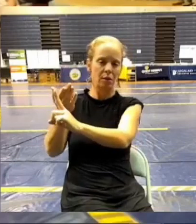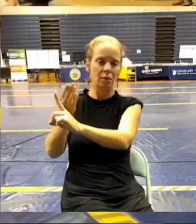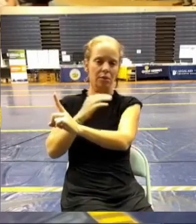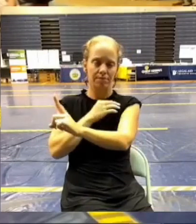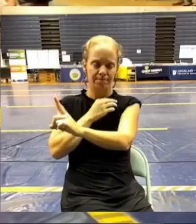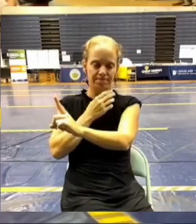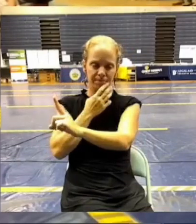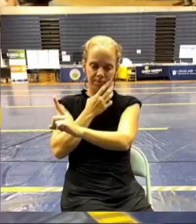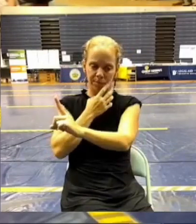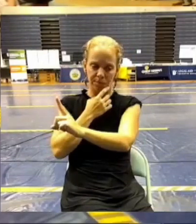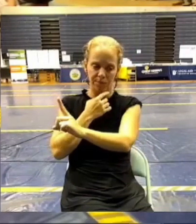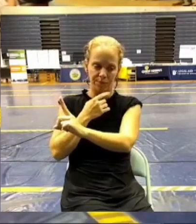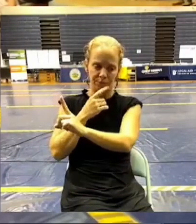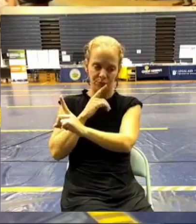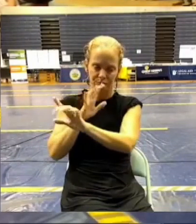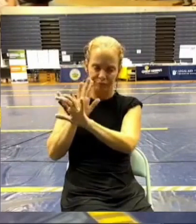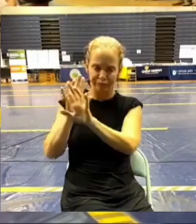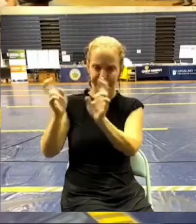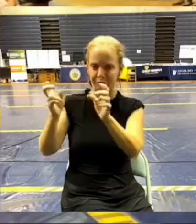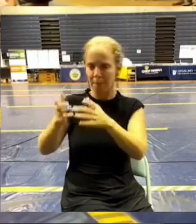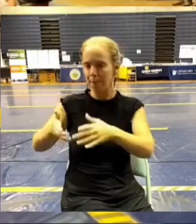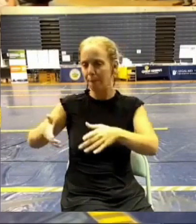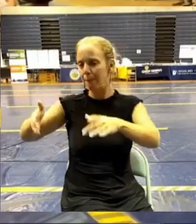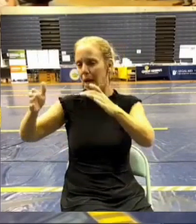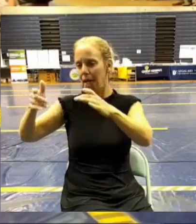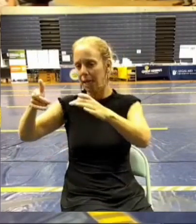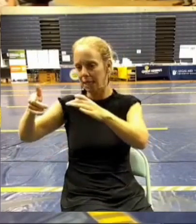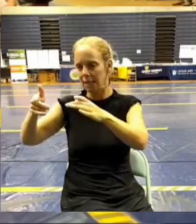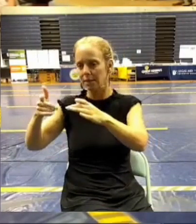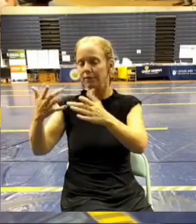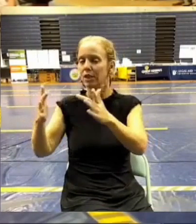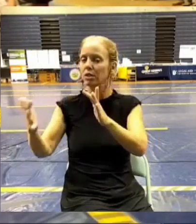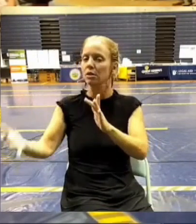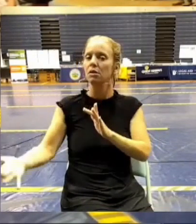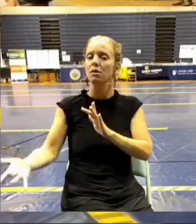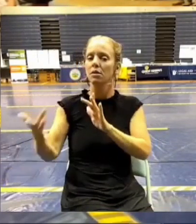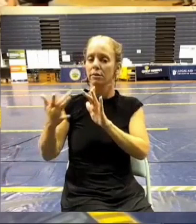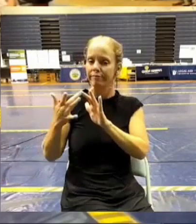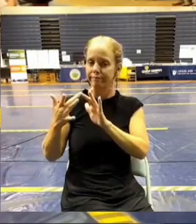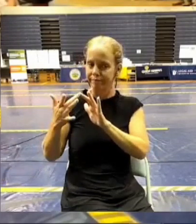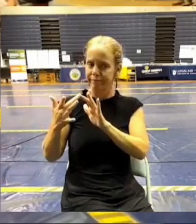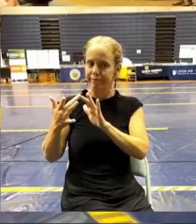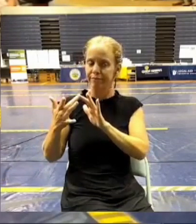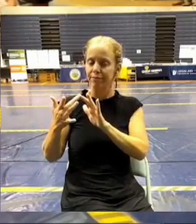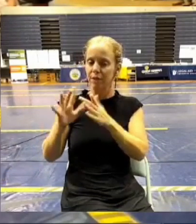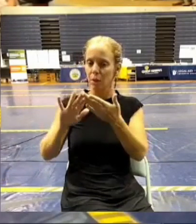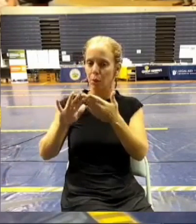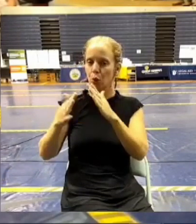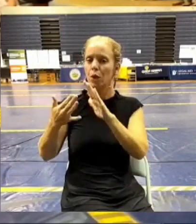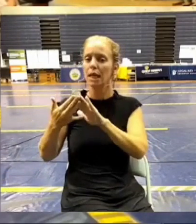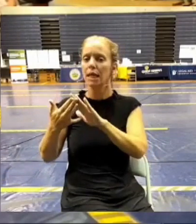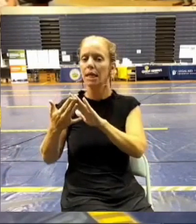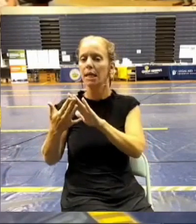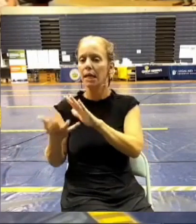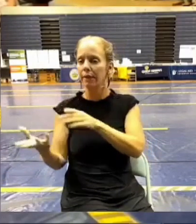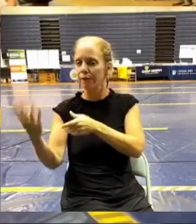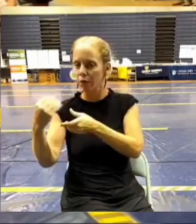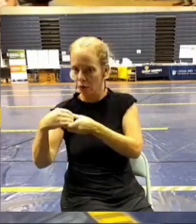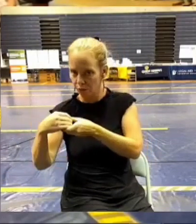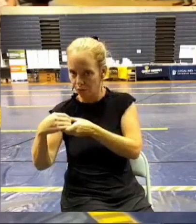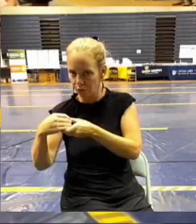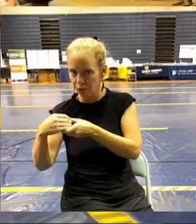in my experience, is the only bucket that has actually reached out and got community voices